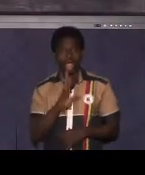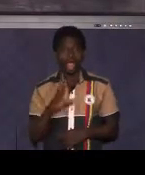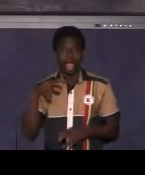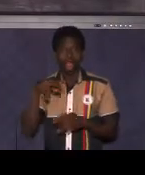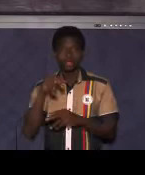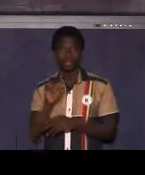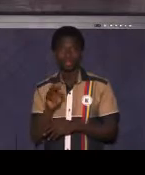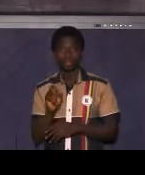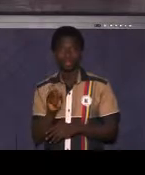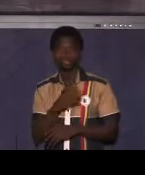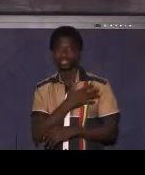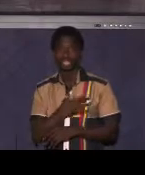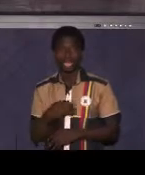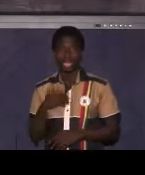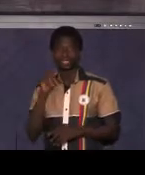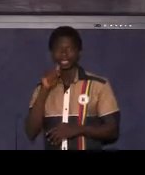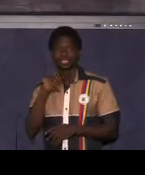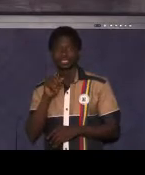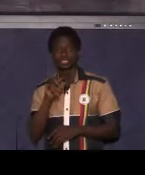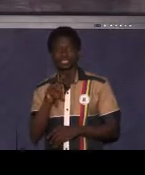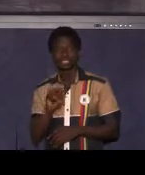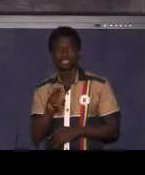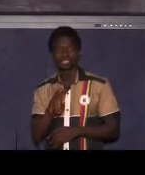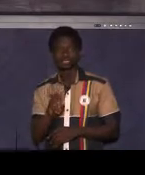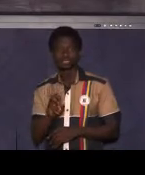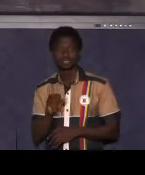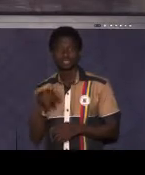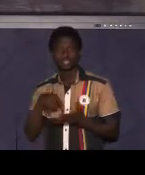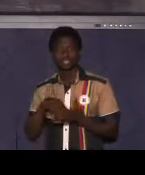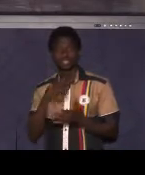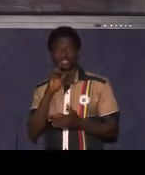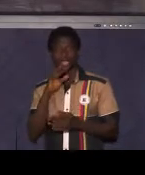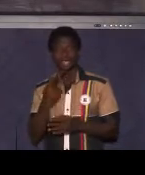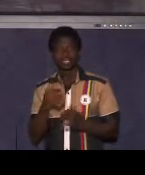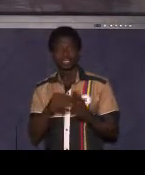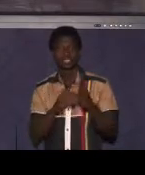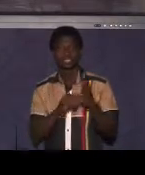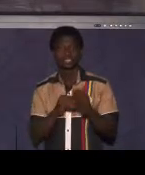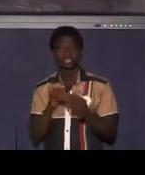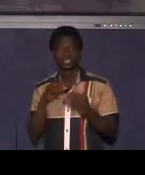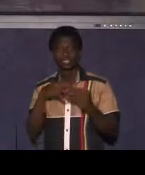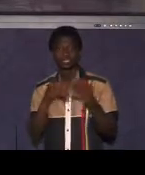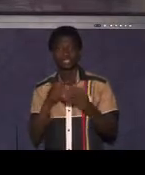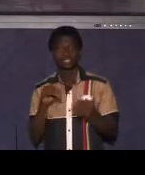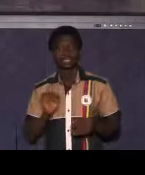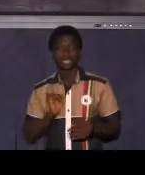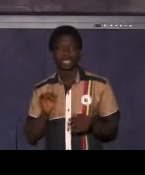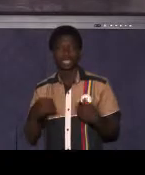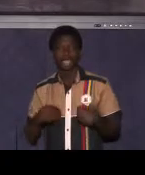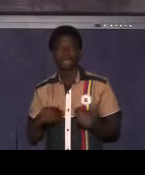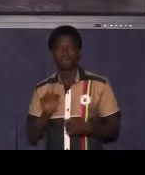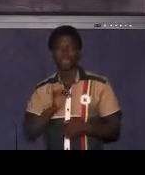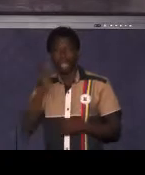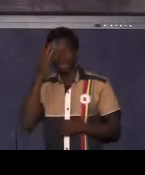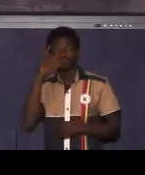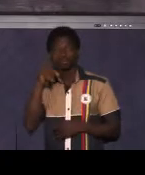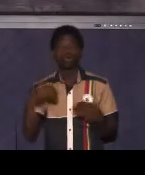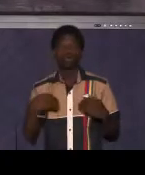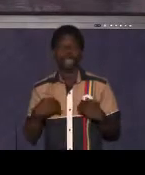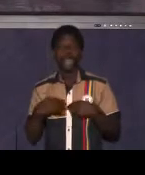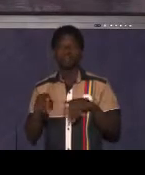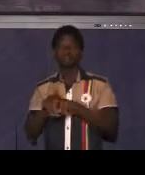joy. They are nouns and adjectives. So these are the sentences I have. I know you